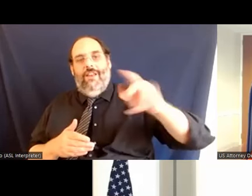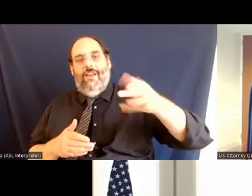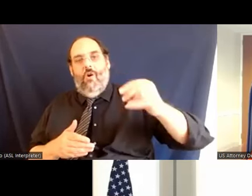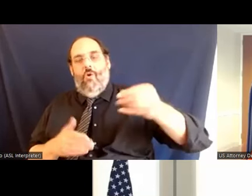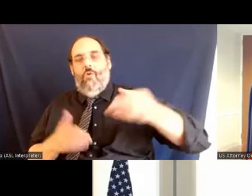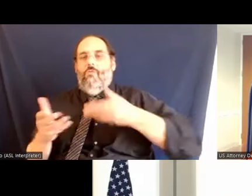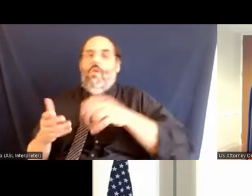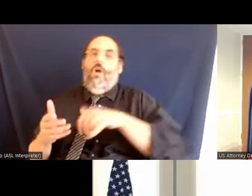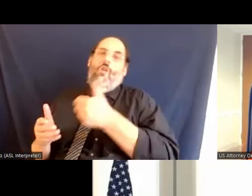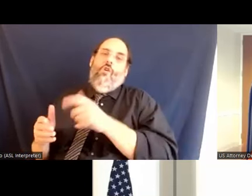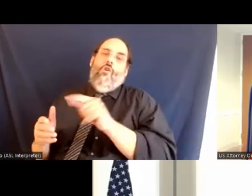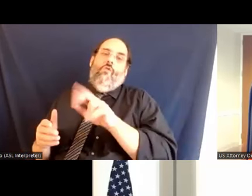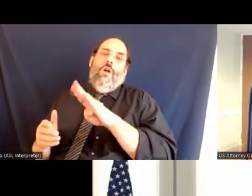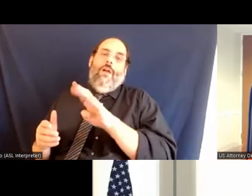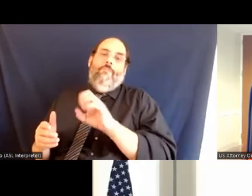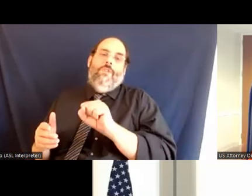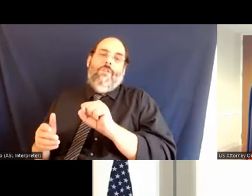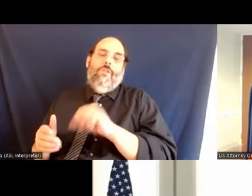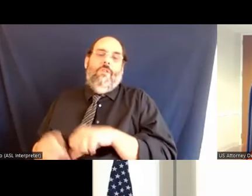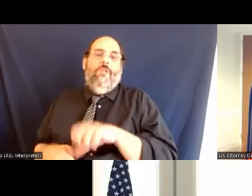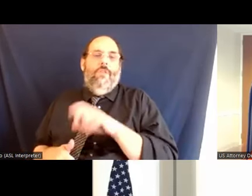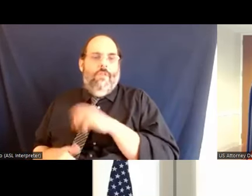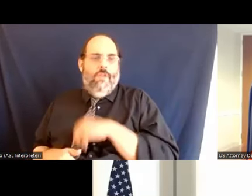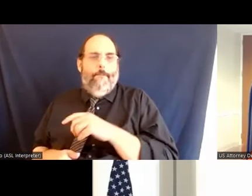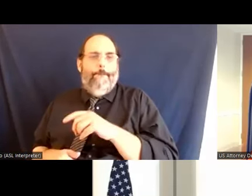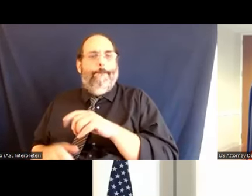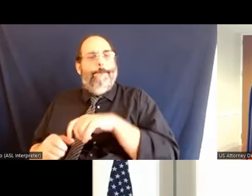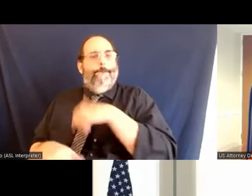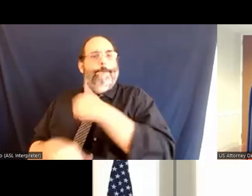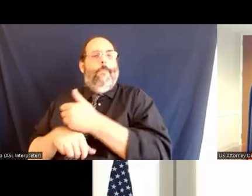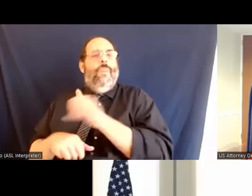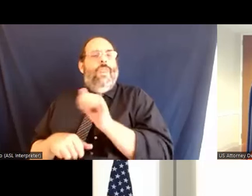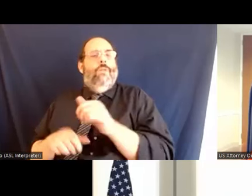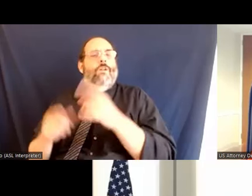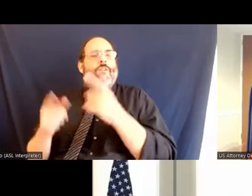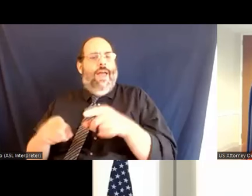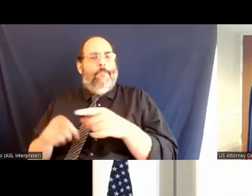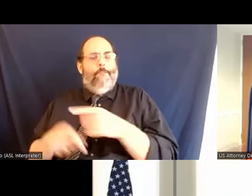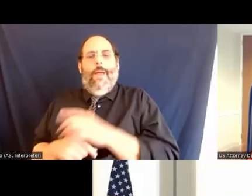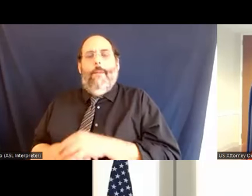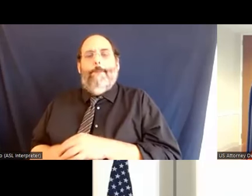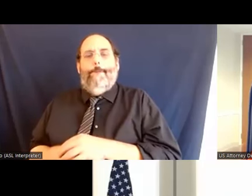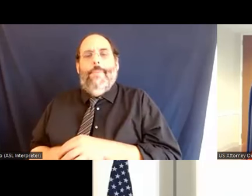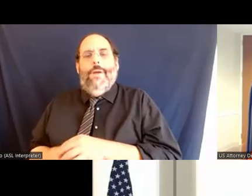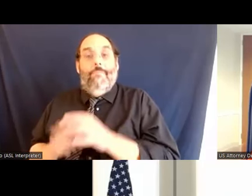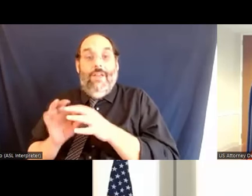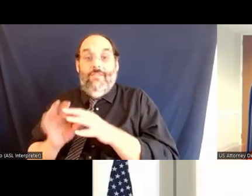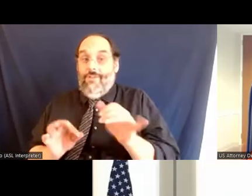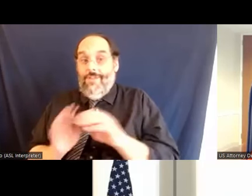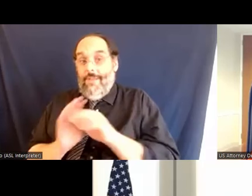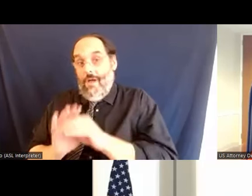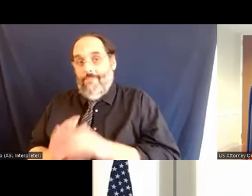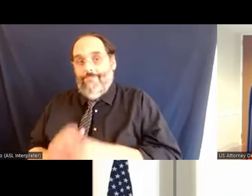one of our other tribes, the Kootenai Tribe of Idaho, to host a similar public event based on the same model.